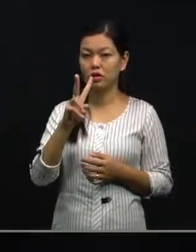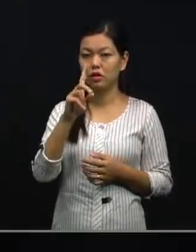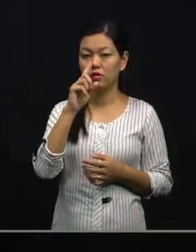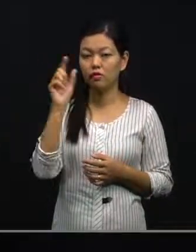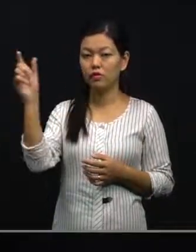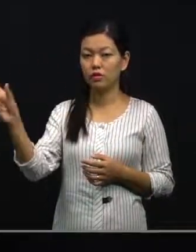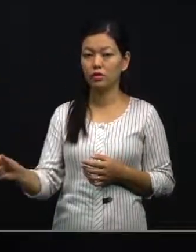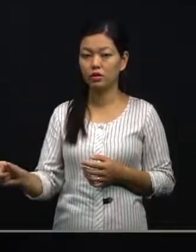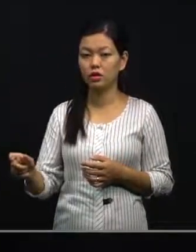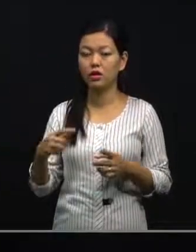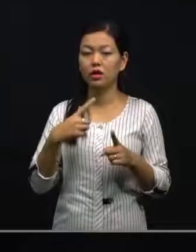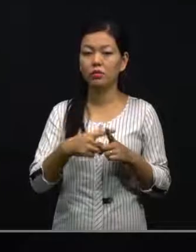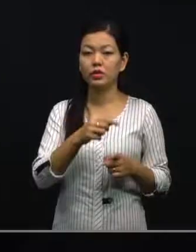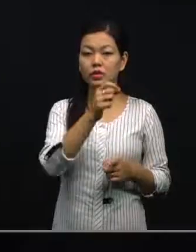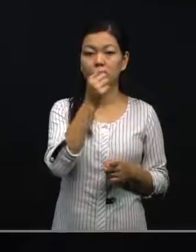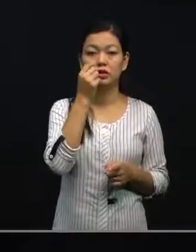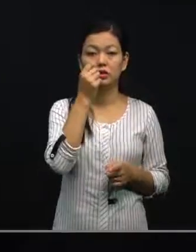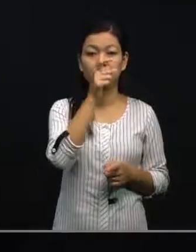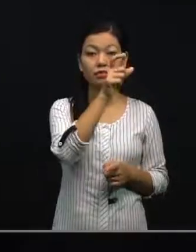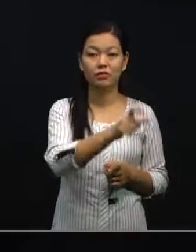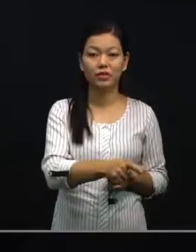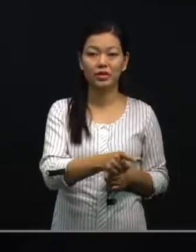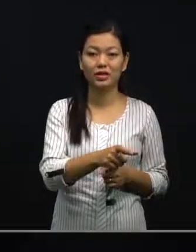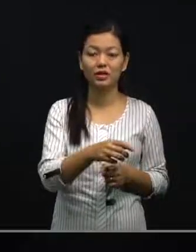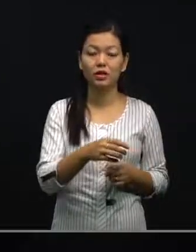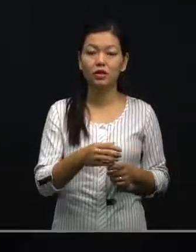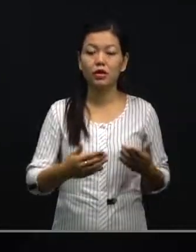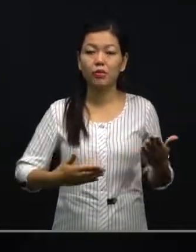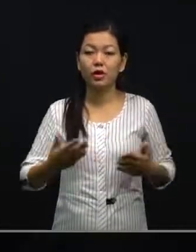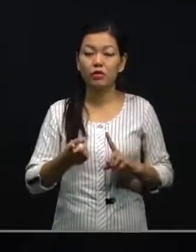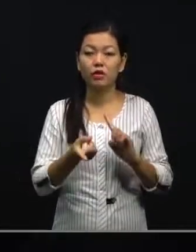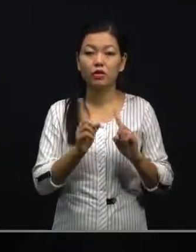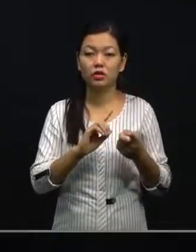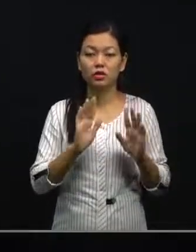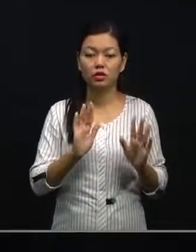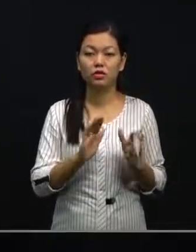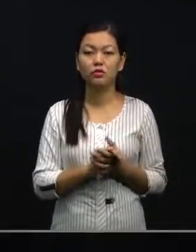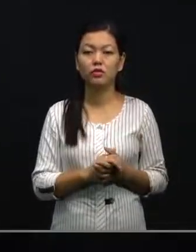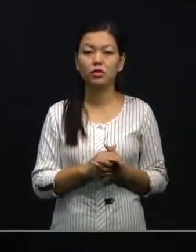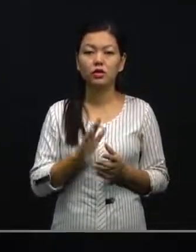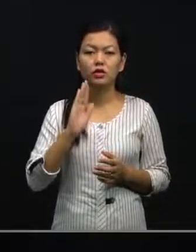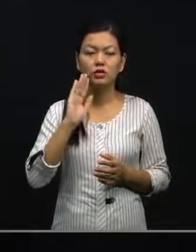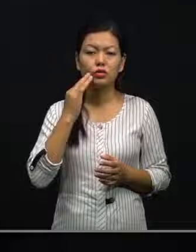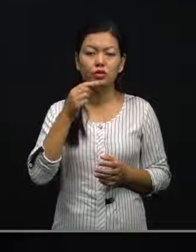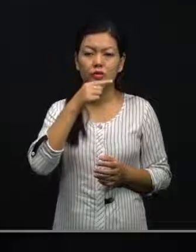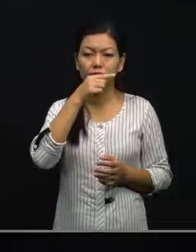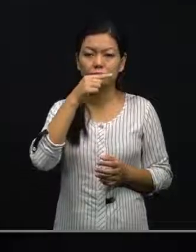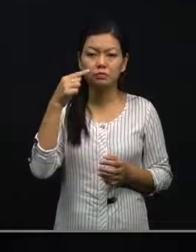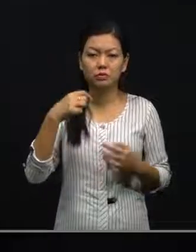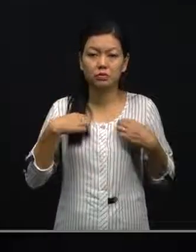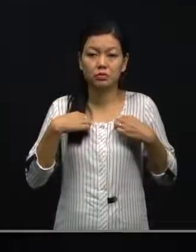bloodstain reappeared, he decided, he also has compassion to a certain degree. He decided that it is not right